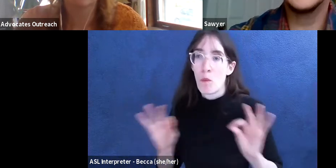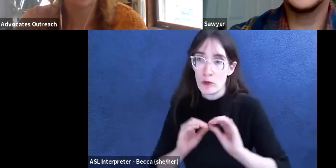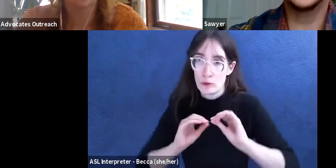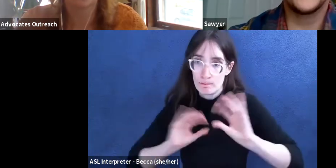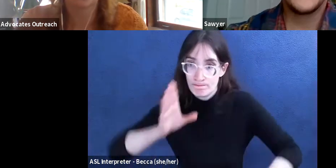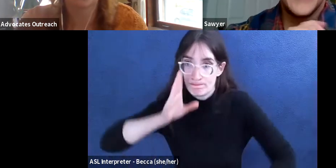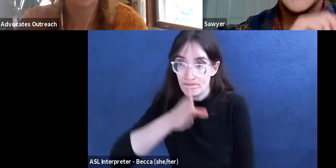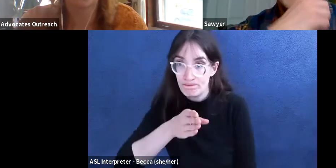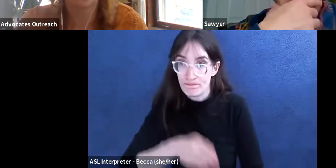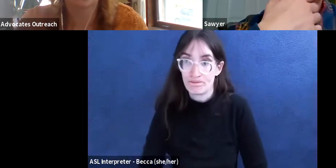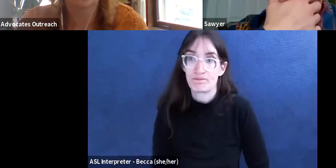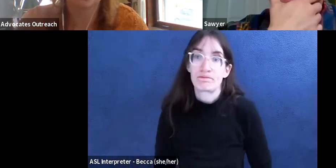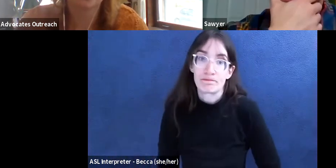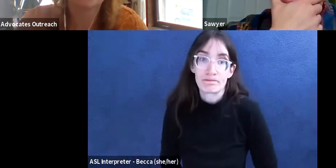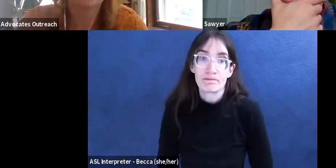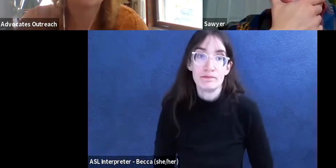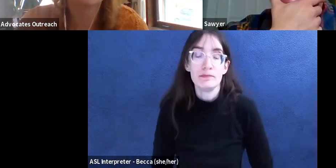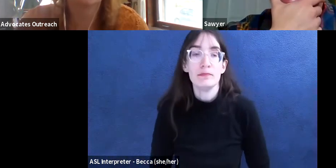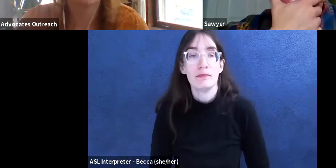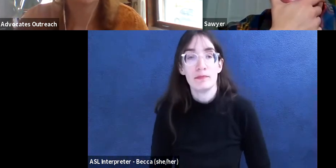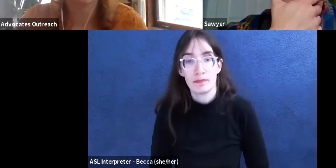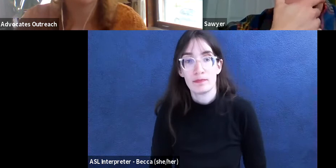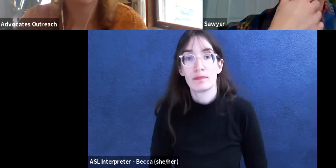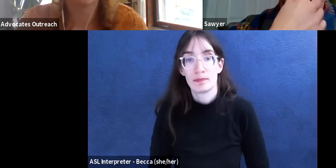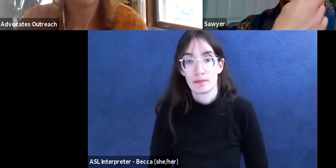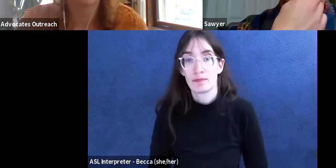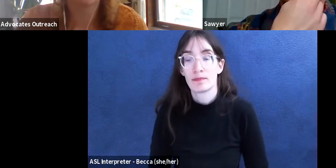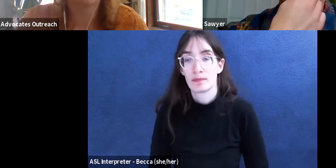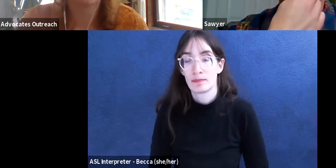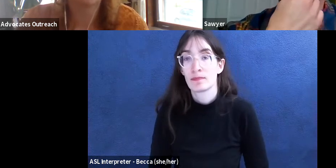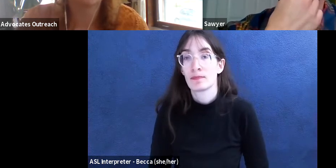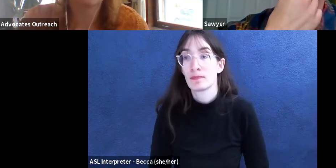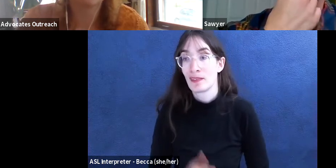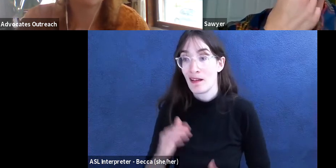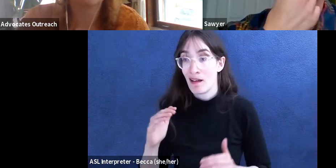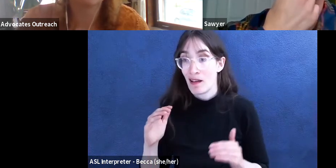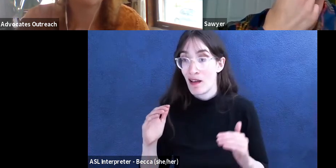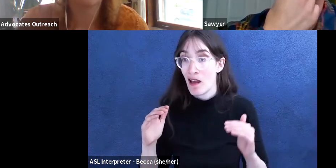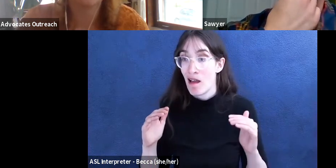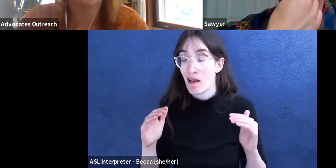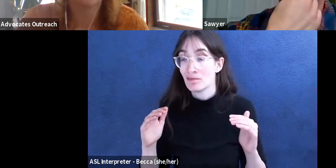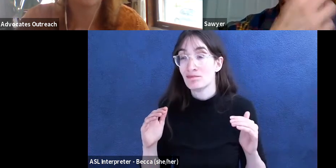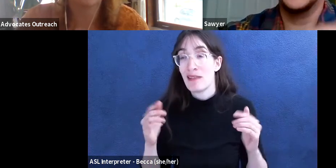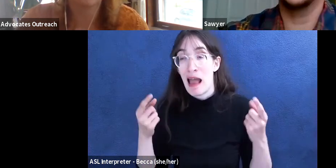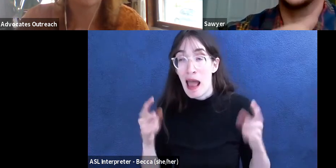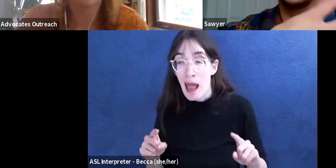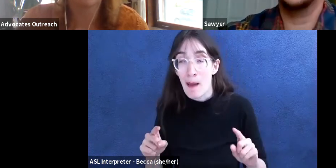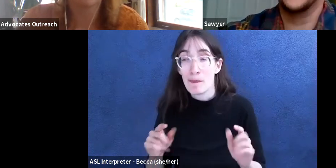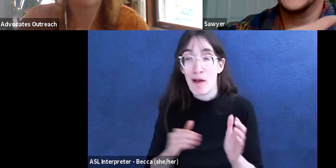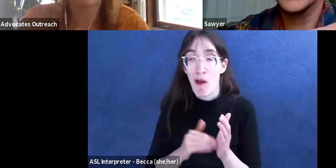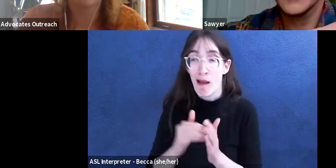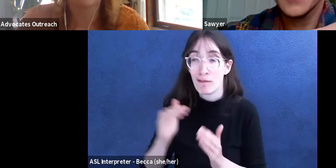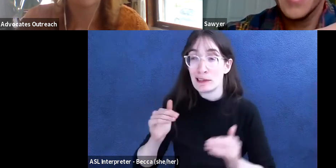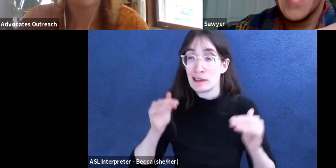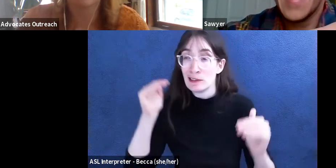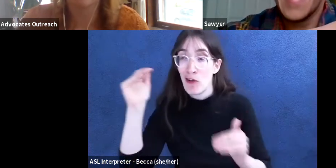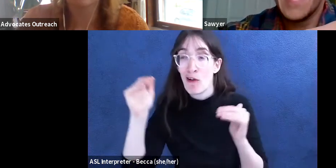hear the message that it is okay for them to be themselves, no matter what that